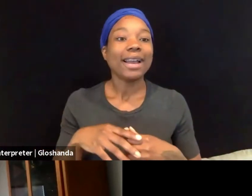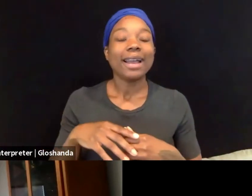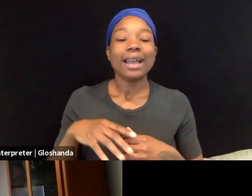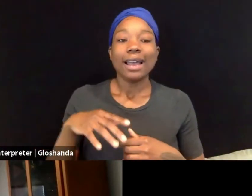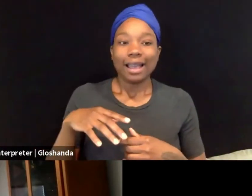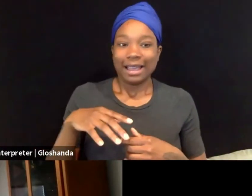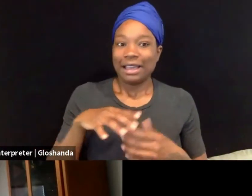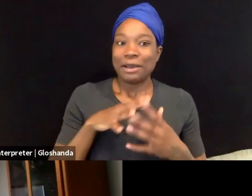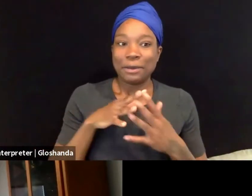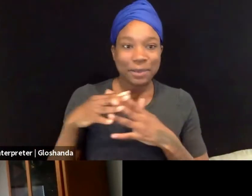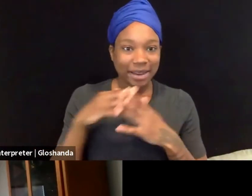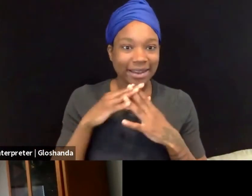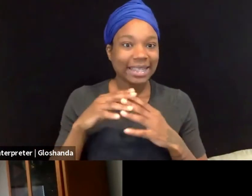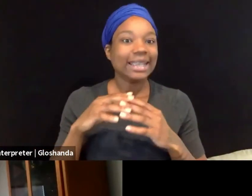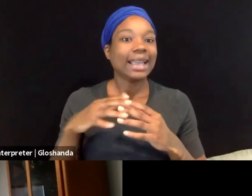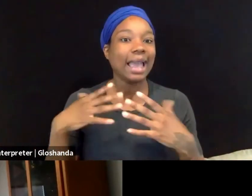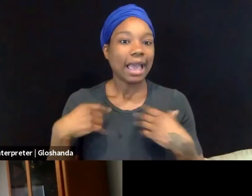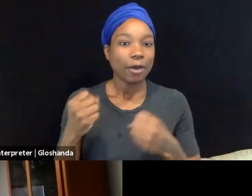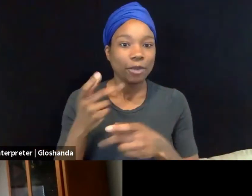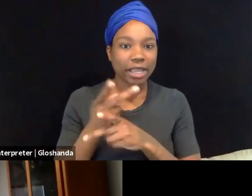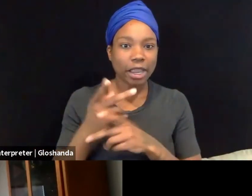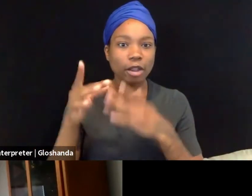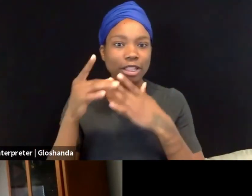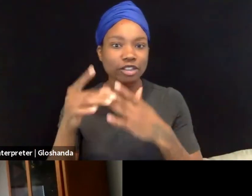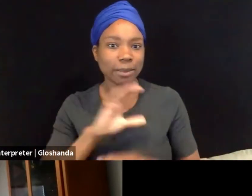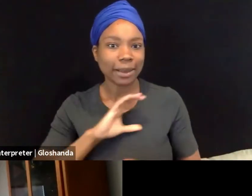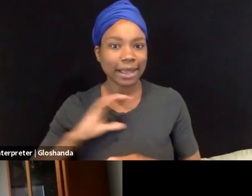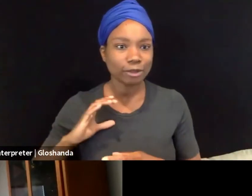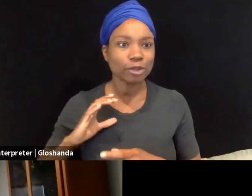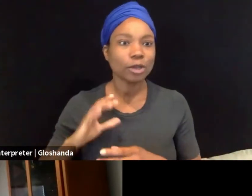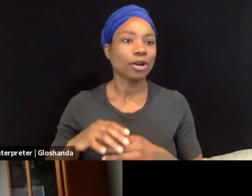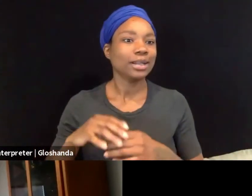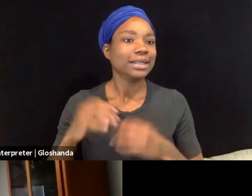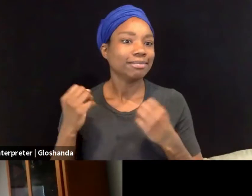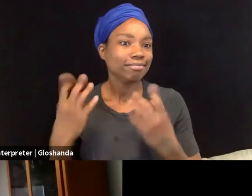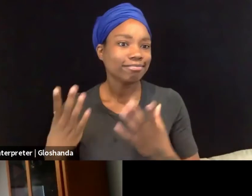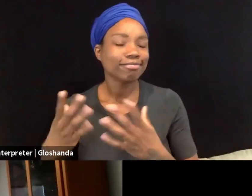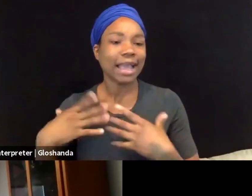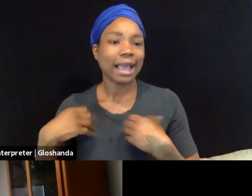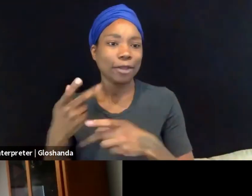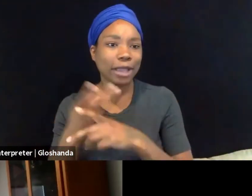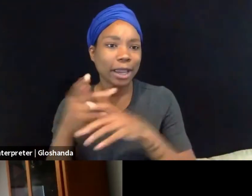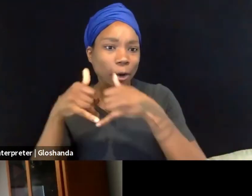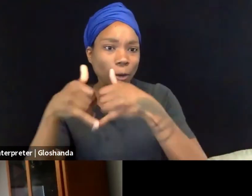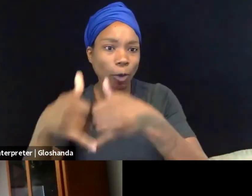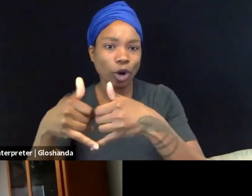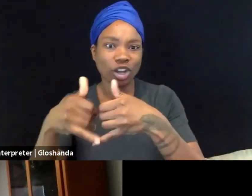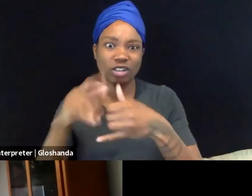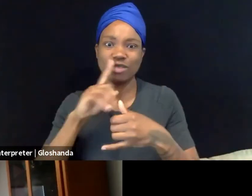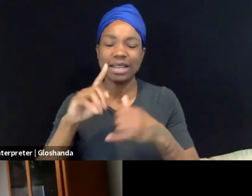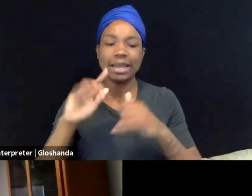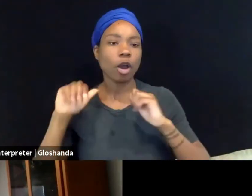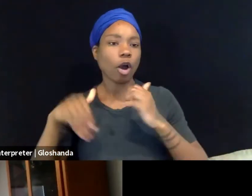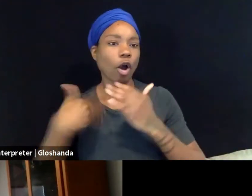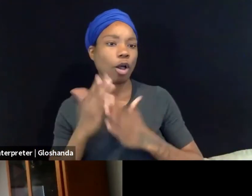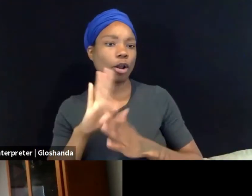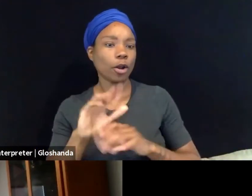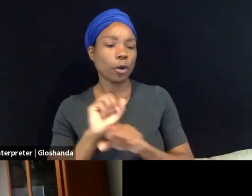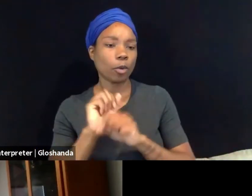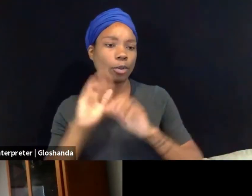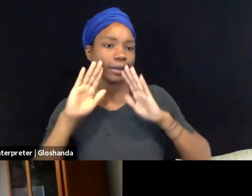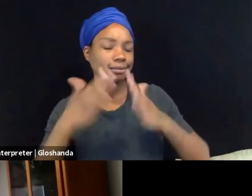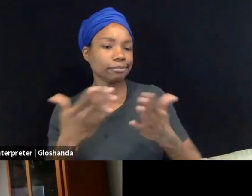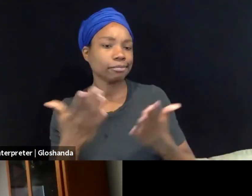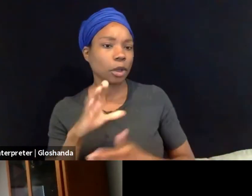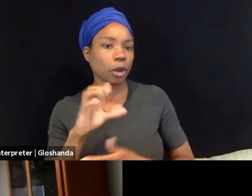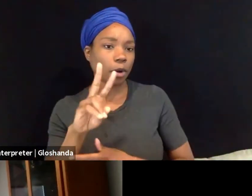Leadership Council Redefining American Healthcare Award, and all of these are addressing specifically issues related to